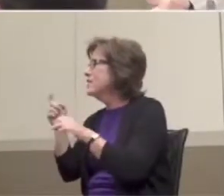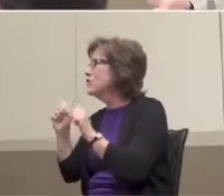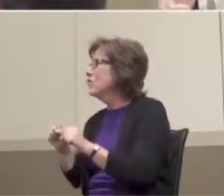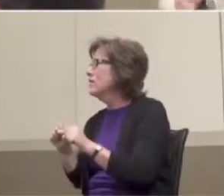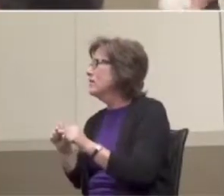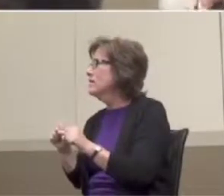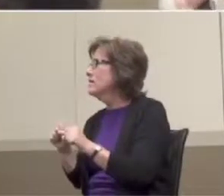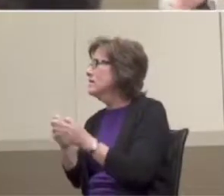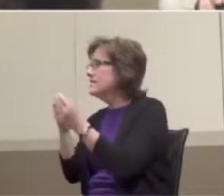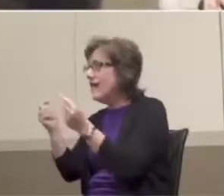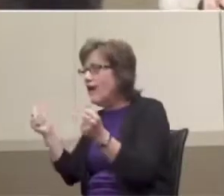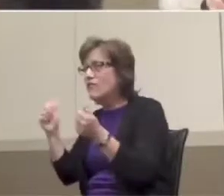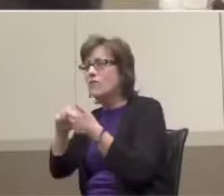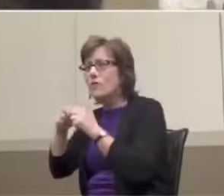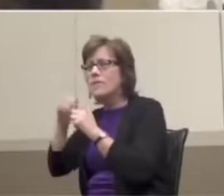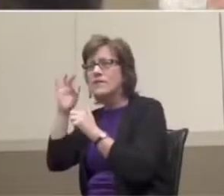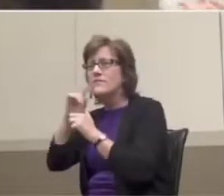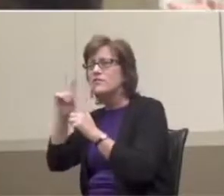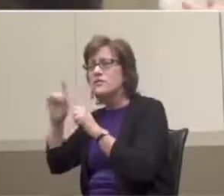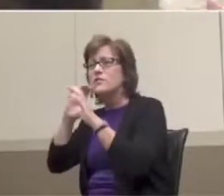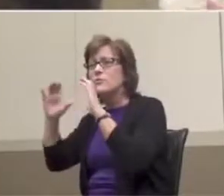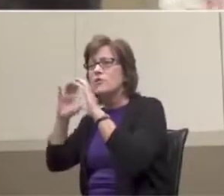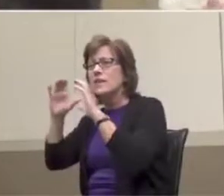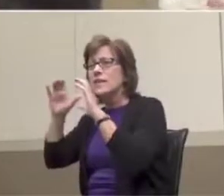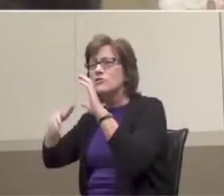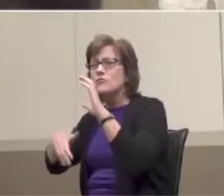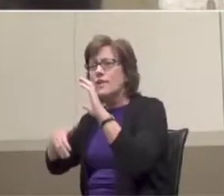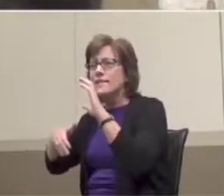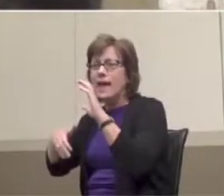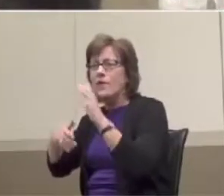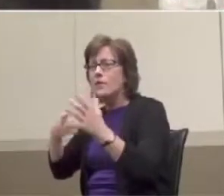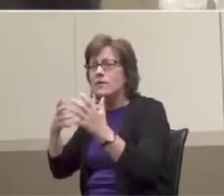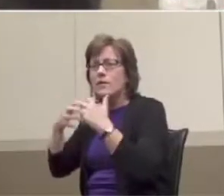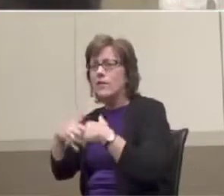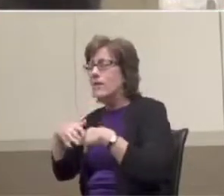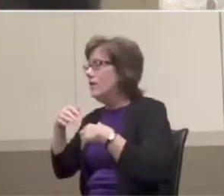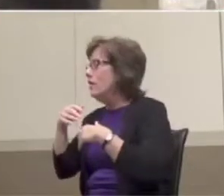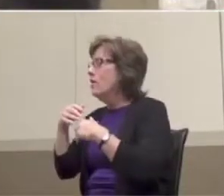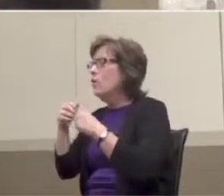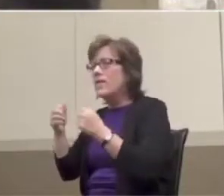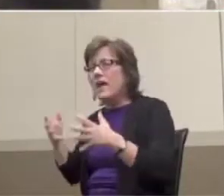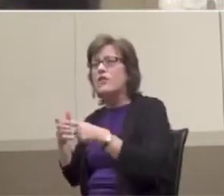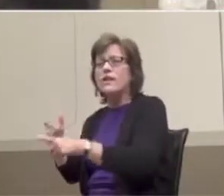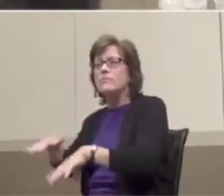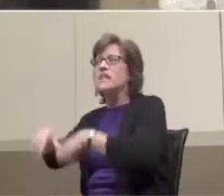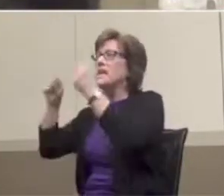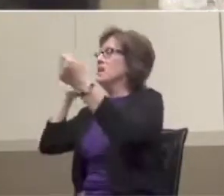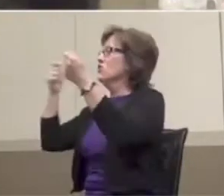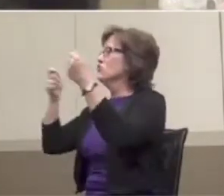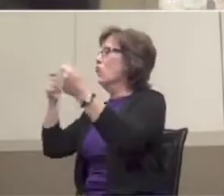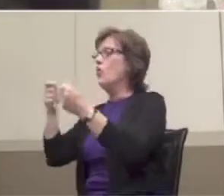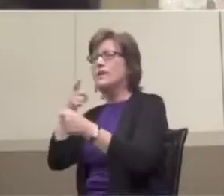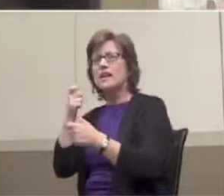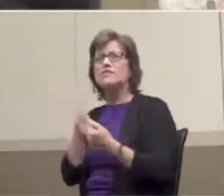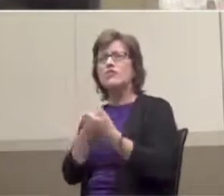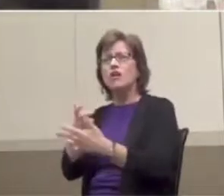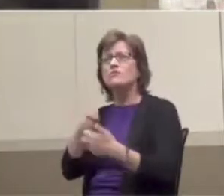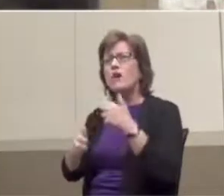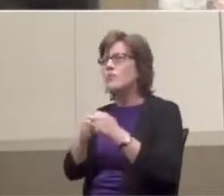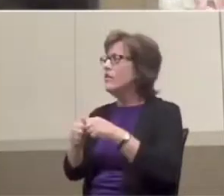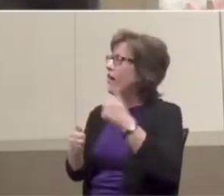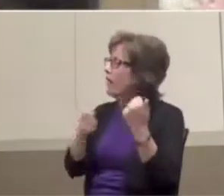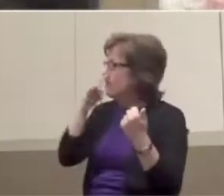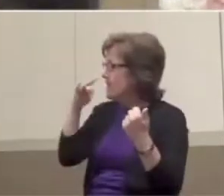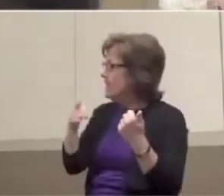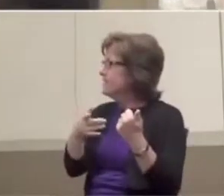solve that problem if there's a communication breakdown without trying to constantly control, because then it causes problems with other kids who are